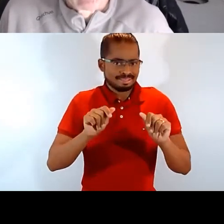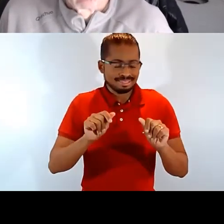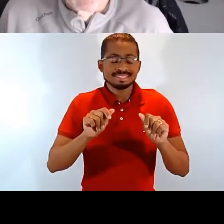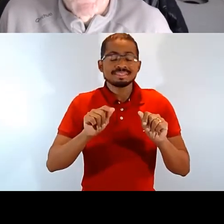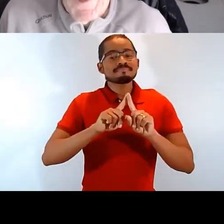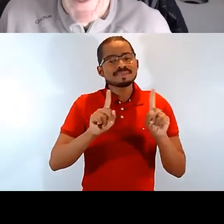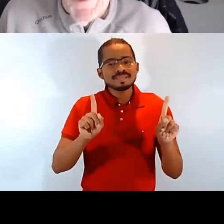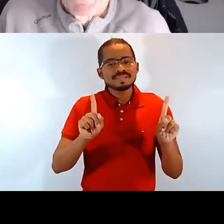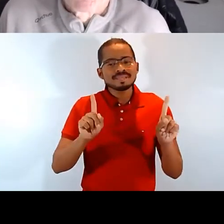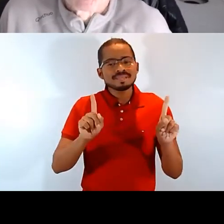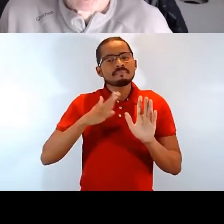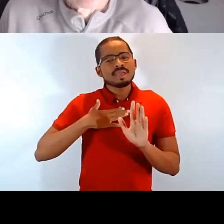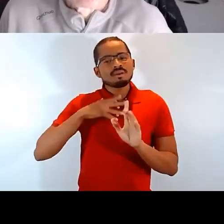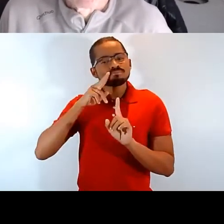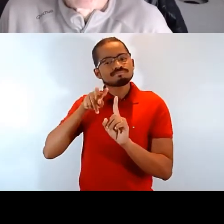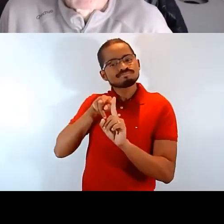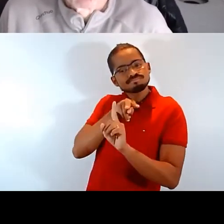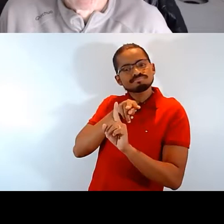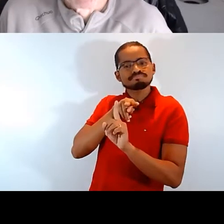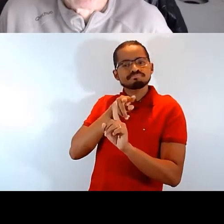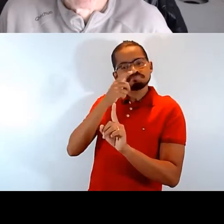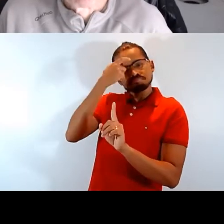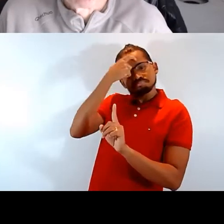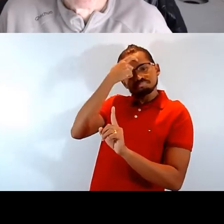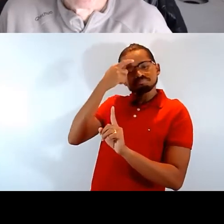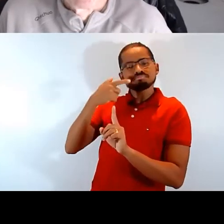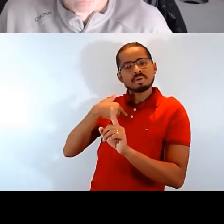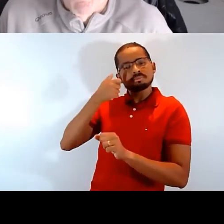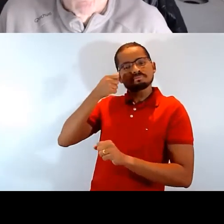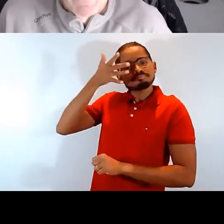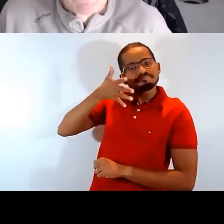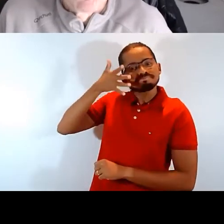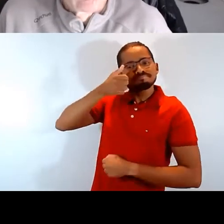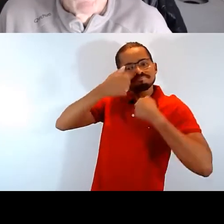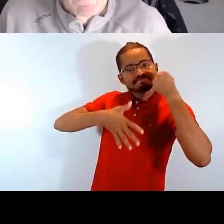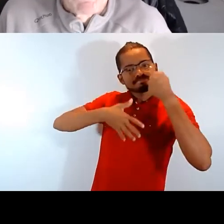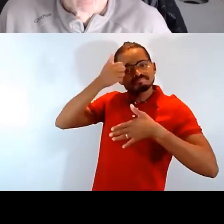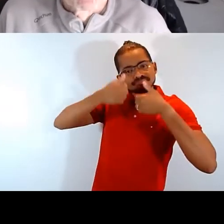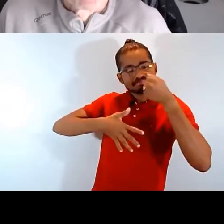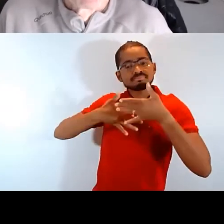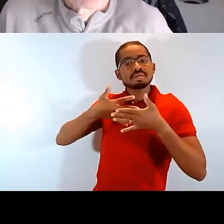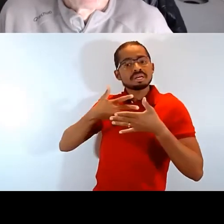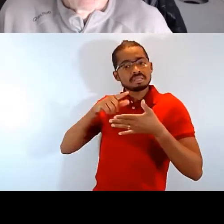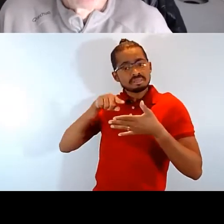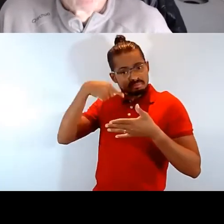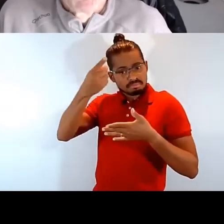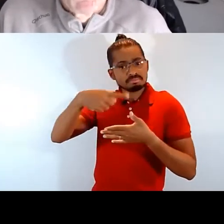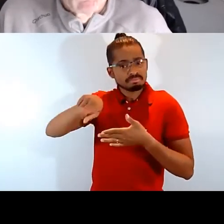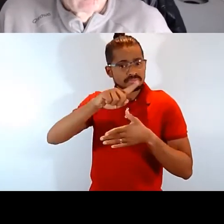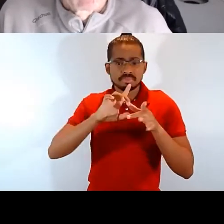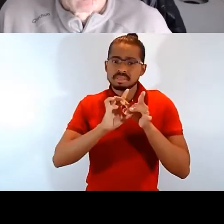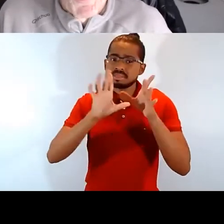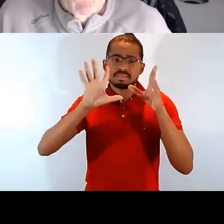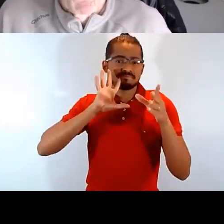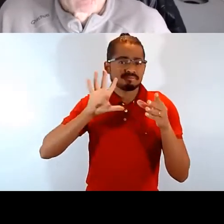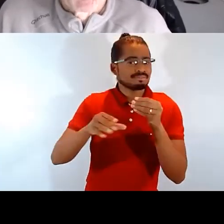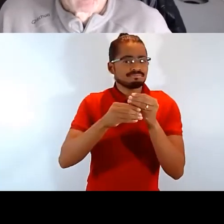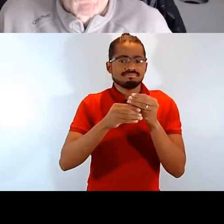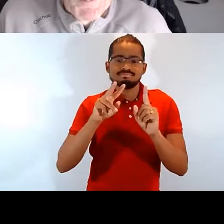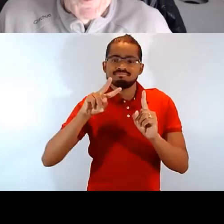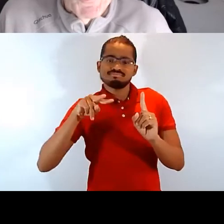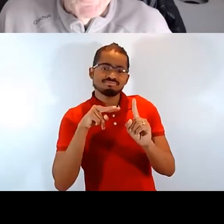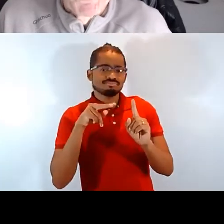is only one-sided, and I hope I can get the other angle as well. I will use